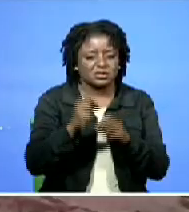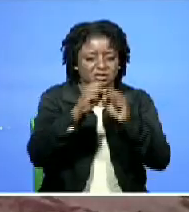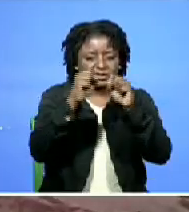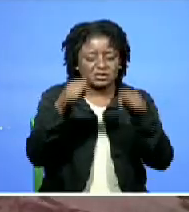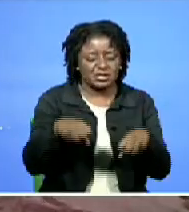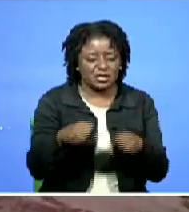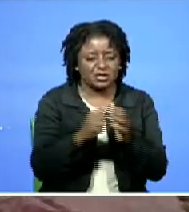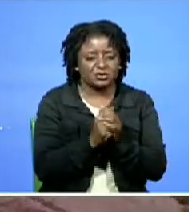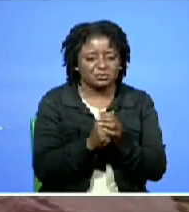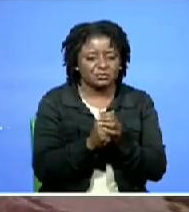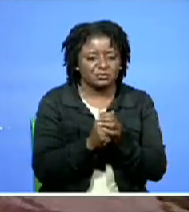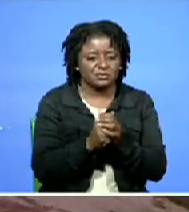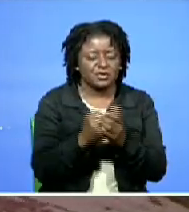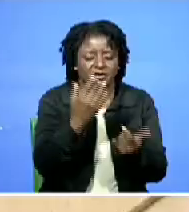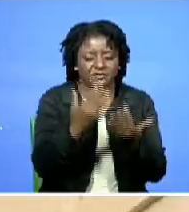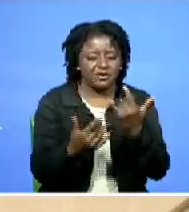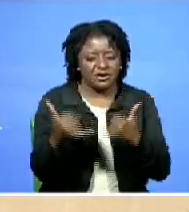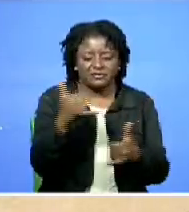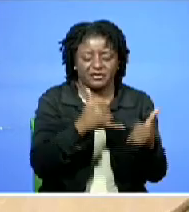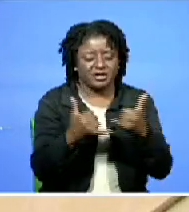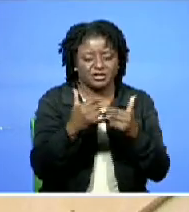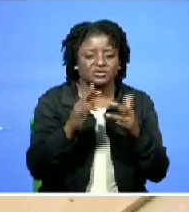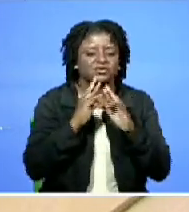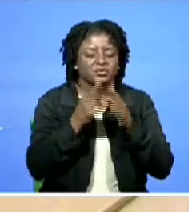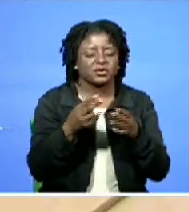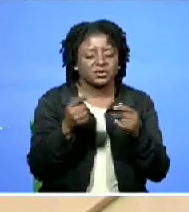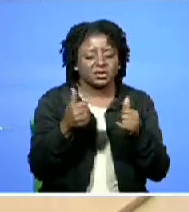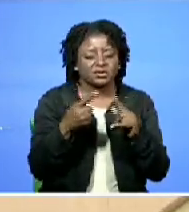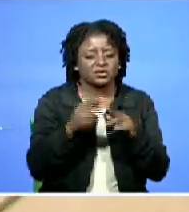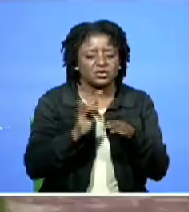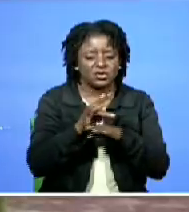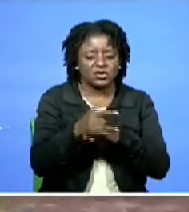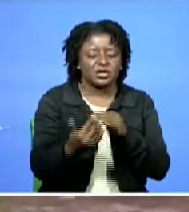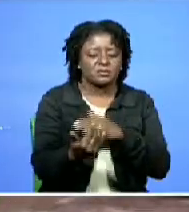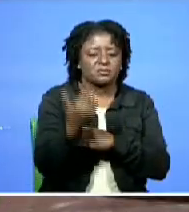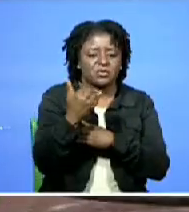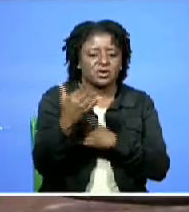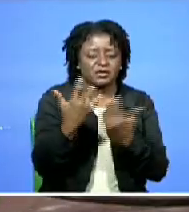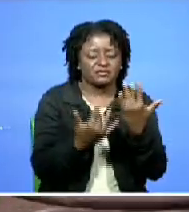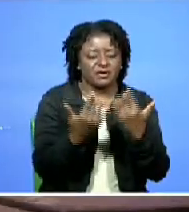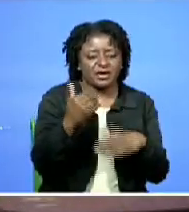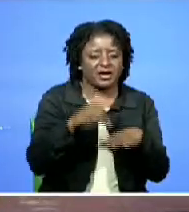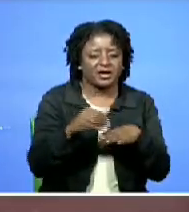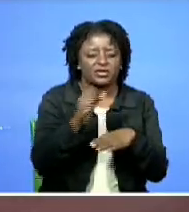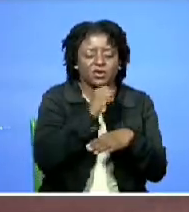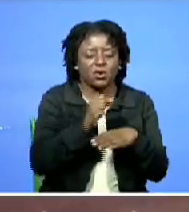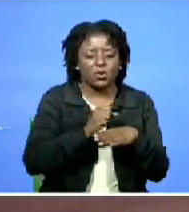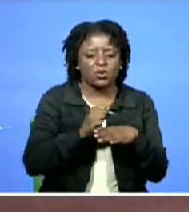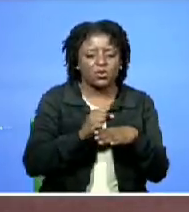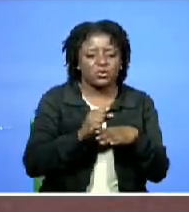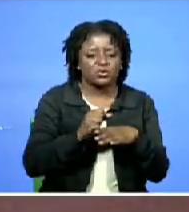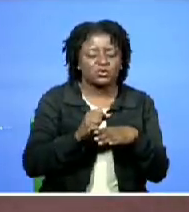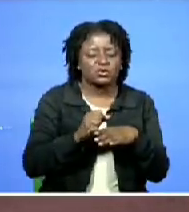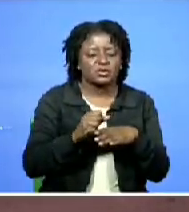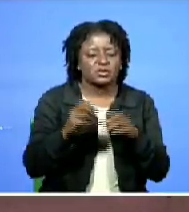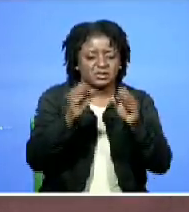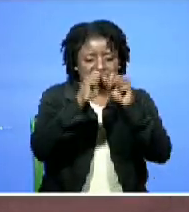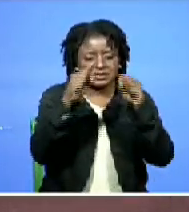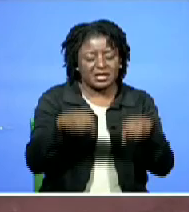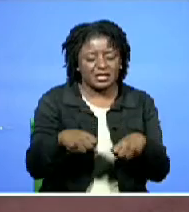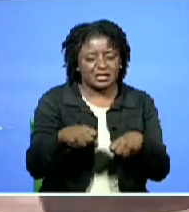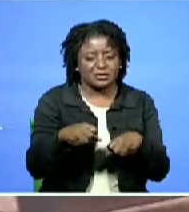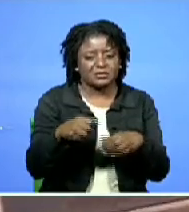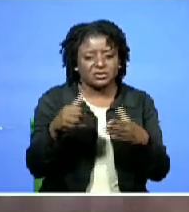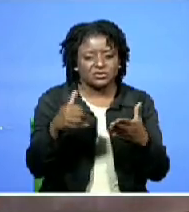scene. Firefighters responded quickly to an early morning blaze at the old Thomas A. Robinson Stadium. Engulfed in flames was the newly